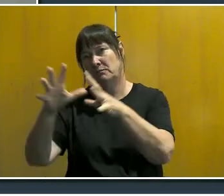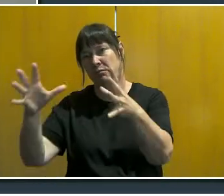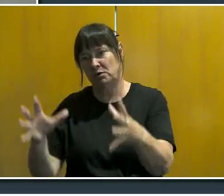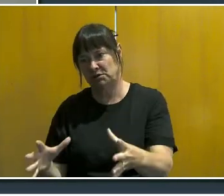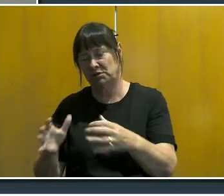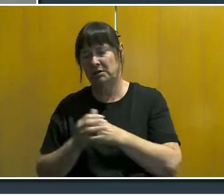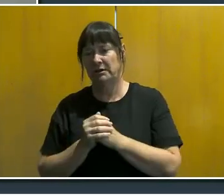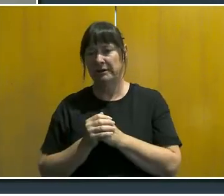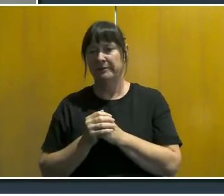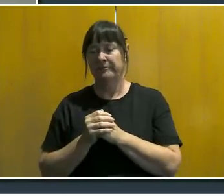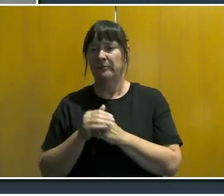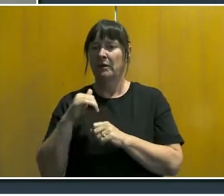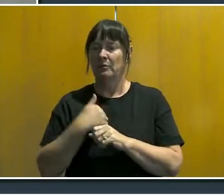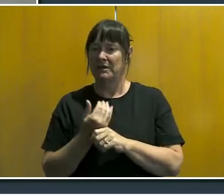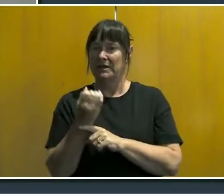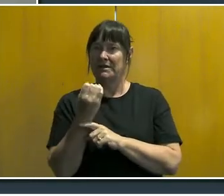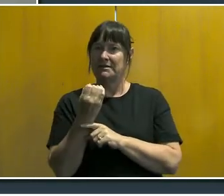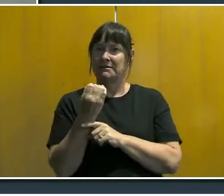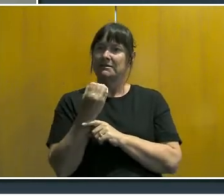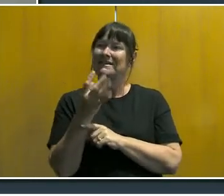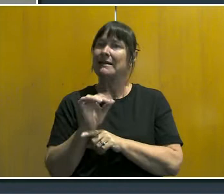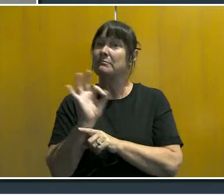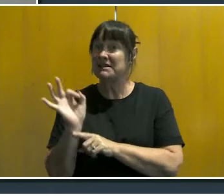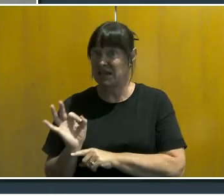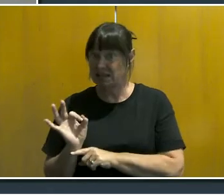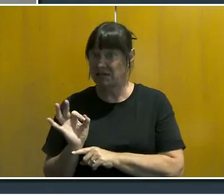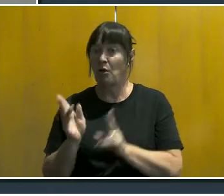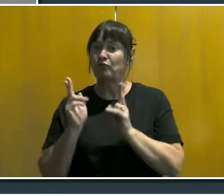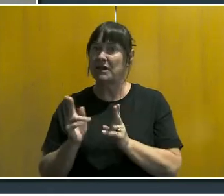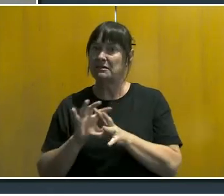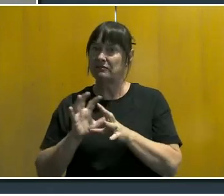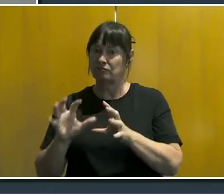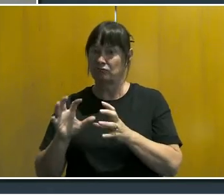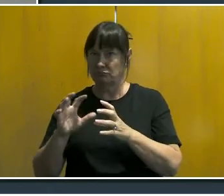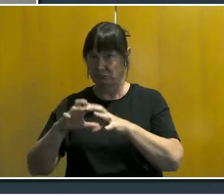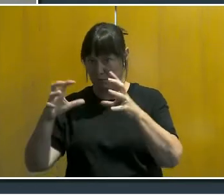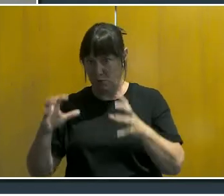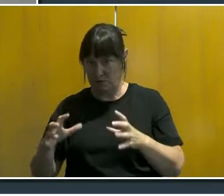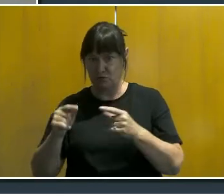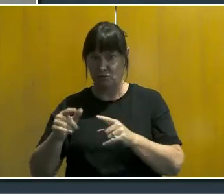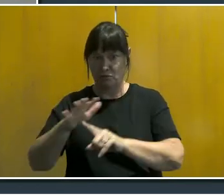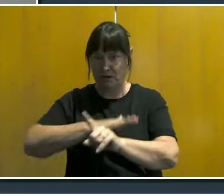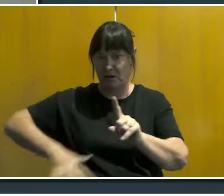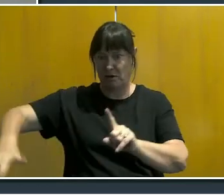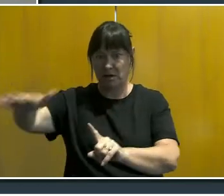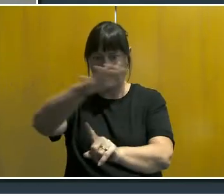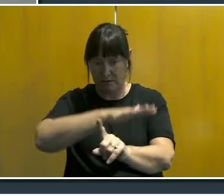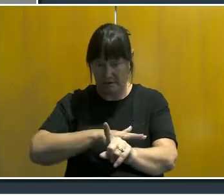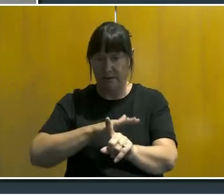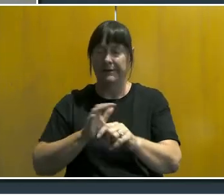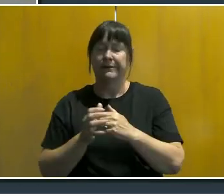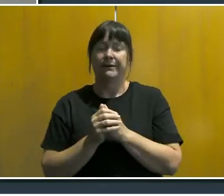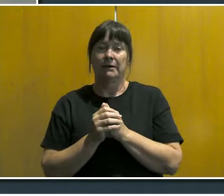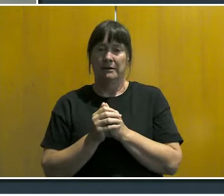Indigenous vegetation cover in urban environments, foreshadowed in the draft National Policy Statement on Indigenous